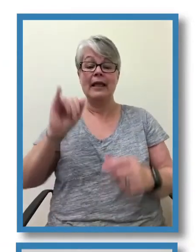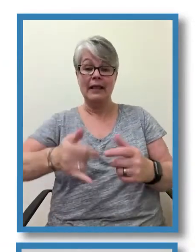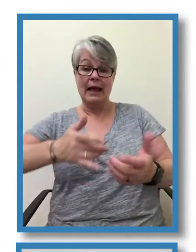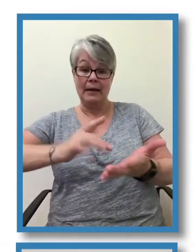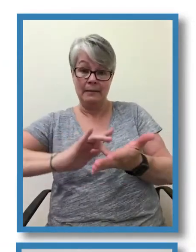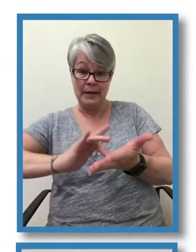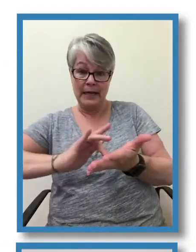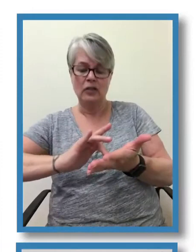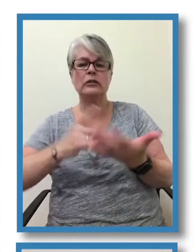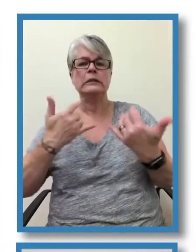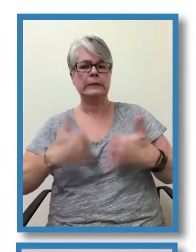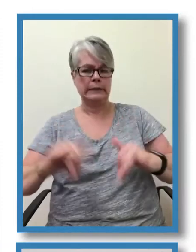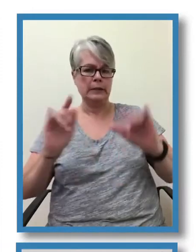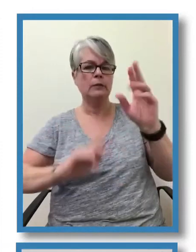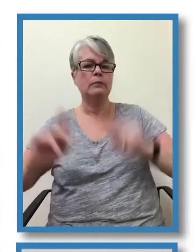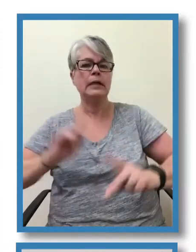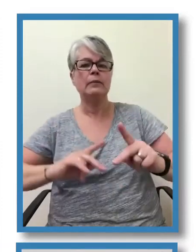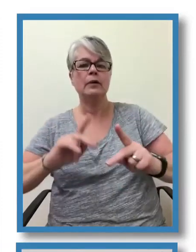image